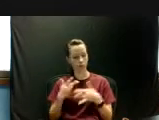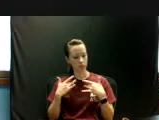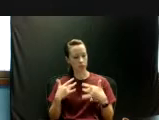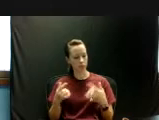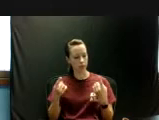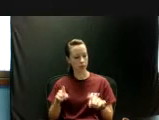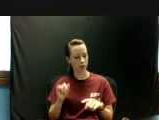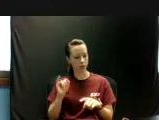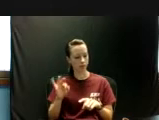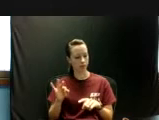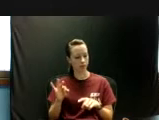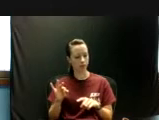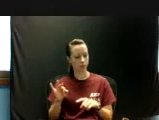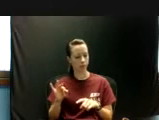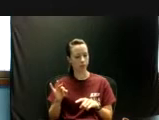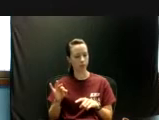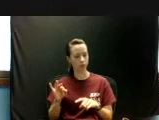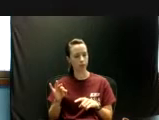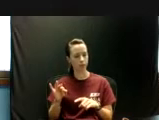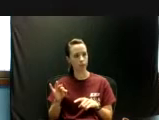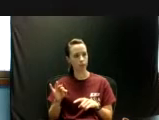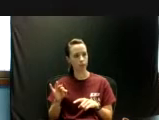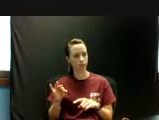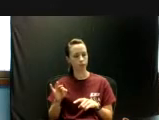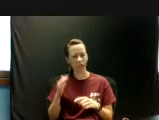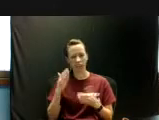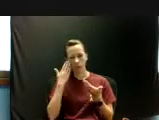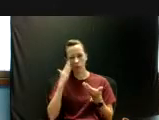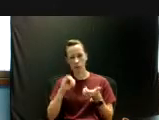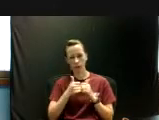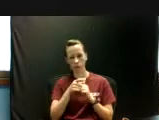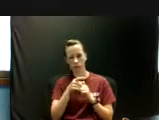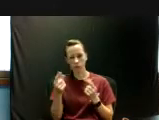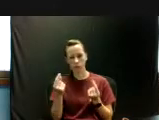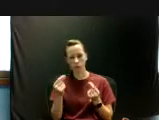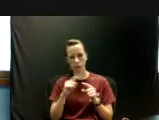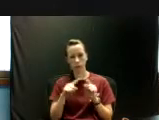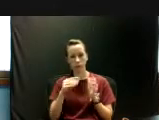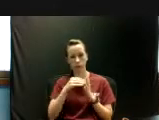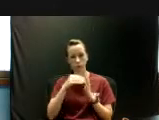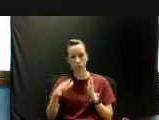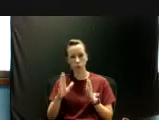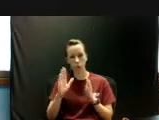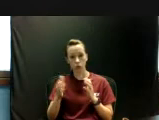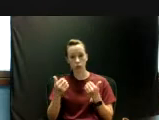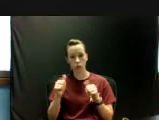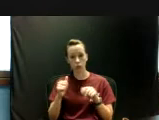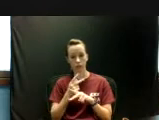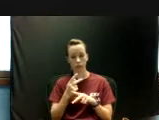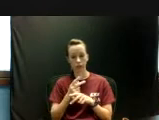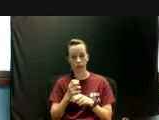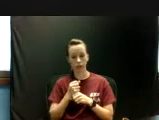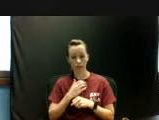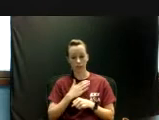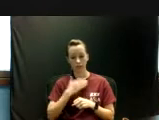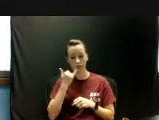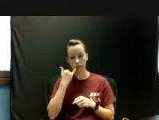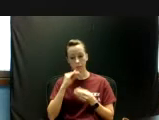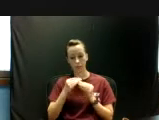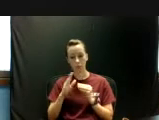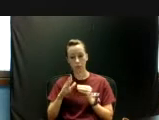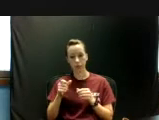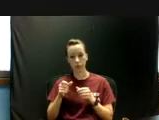from, I don't know how you guys do it, but sometimes students would find a way to get my phone number, and they would text me and say, hey, this